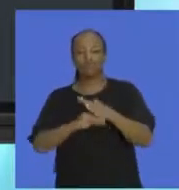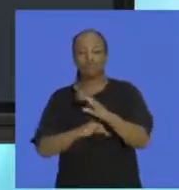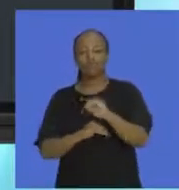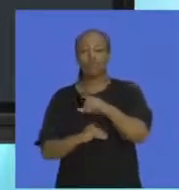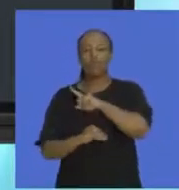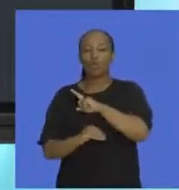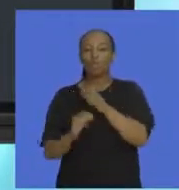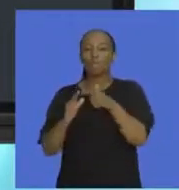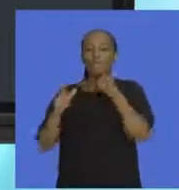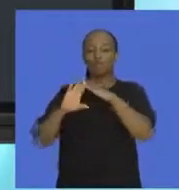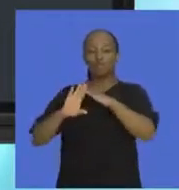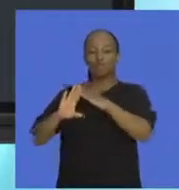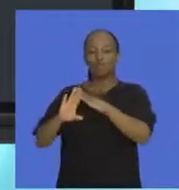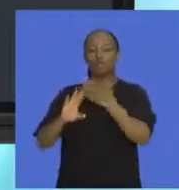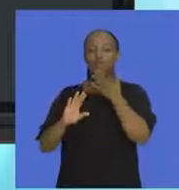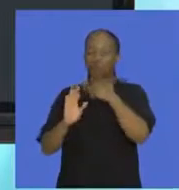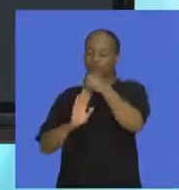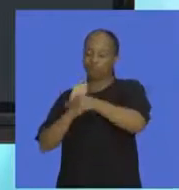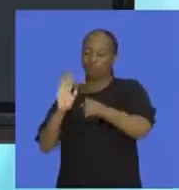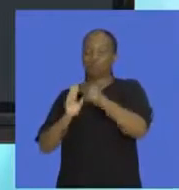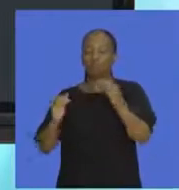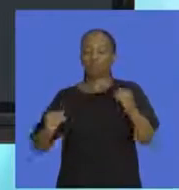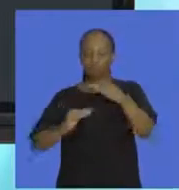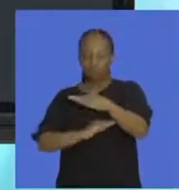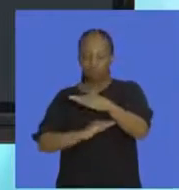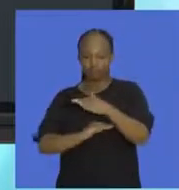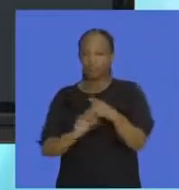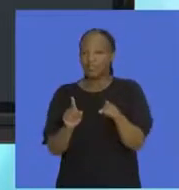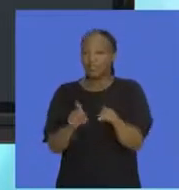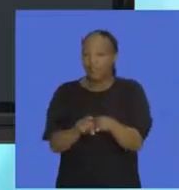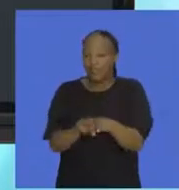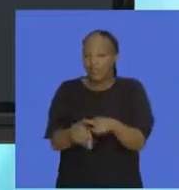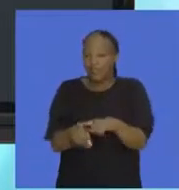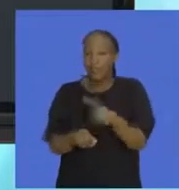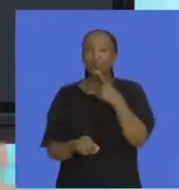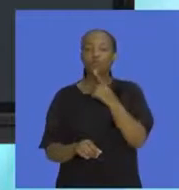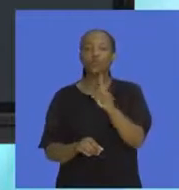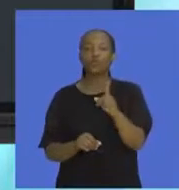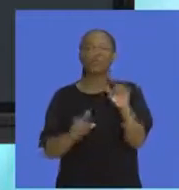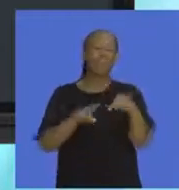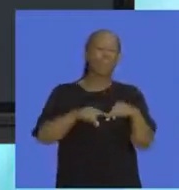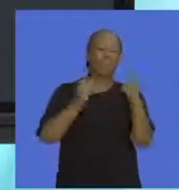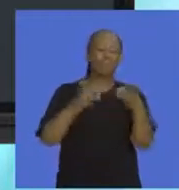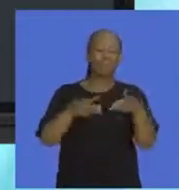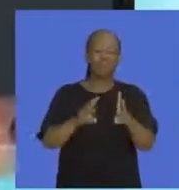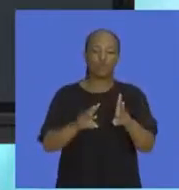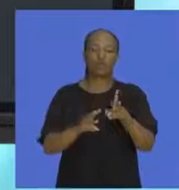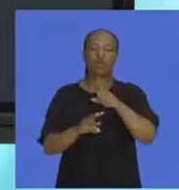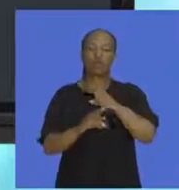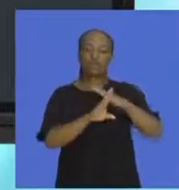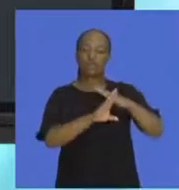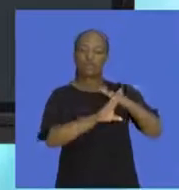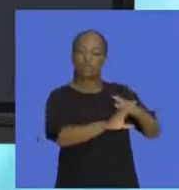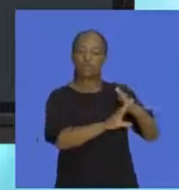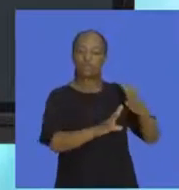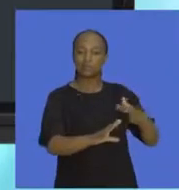less current where there is greater resistance in a parallel circuit. And conversely, we are also saying, in a different way,